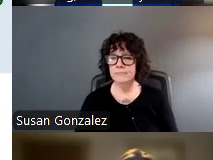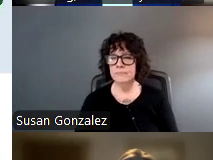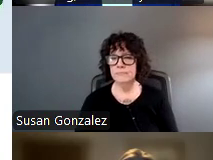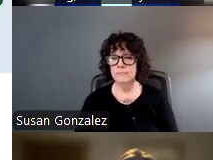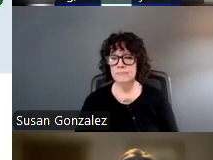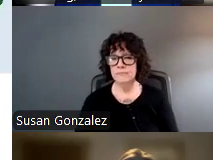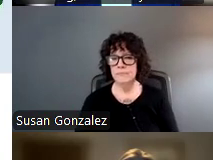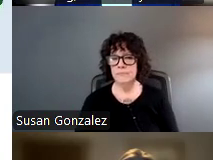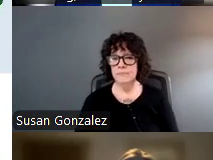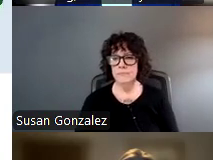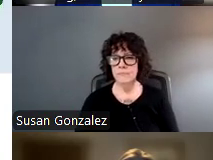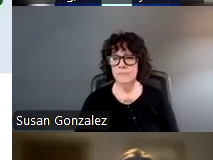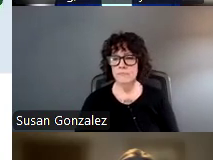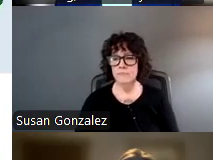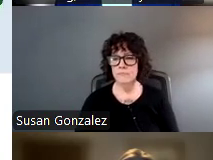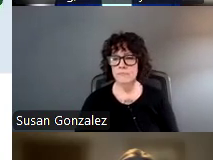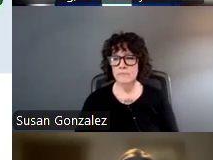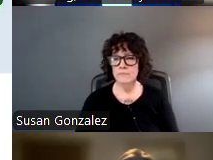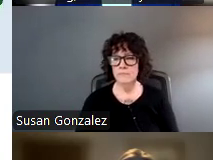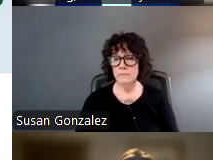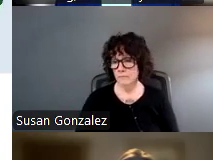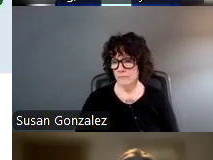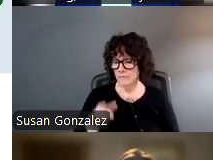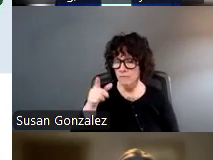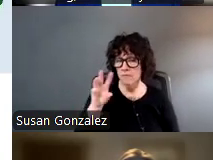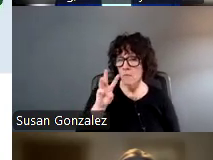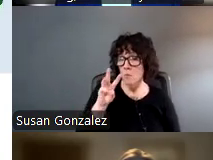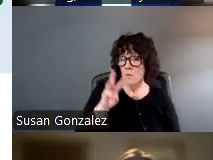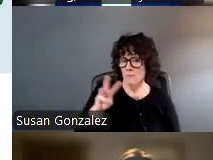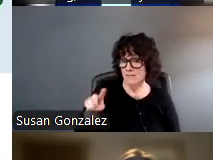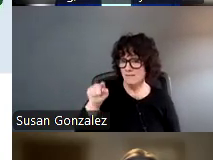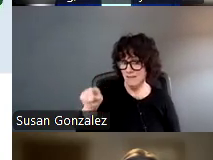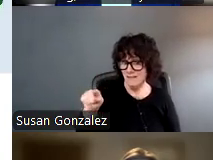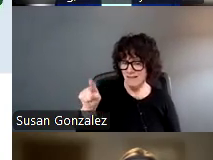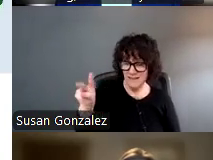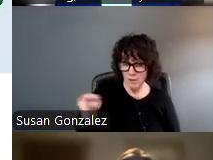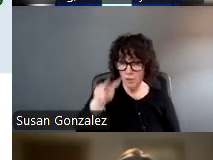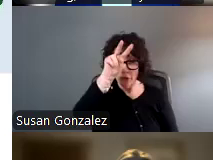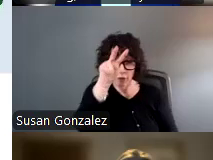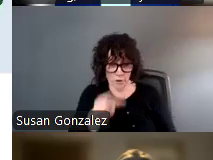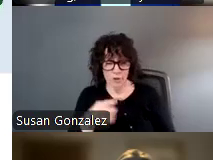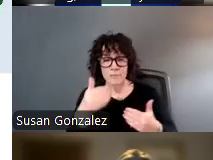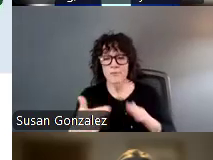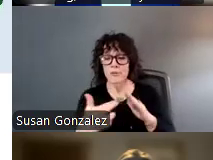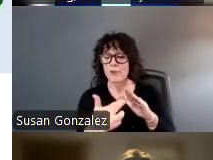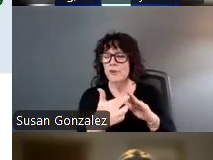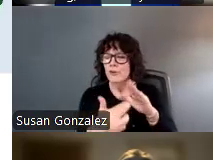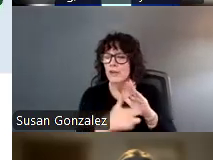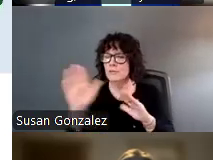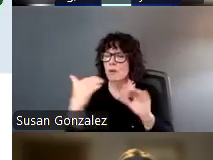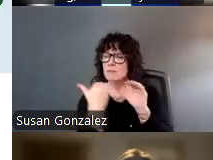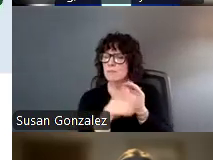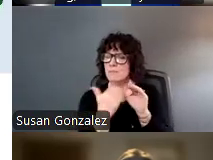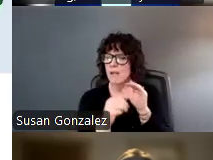On our website, you can register your email address with your property. And anytime something is